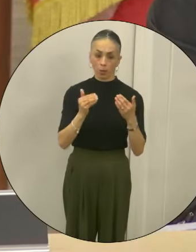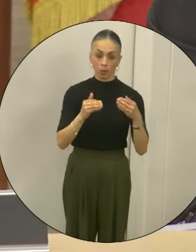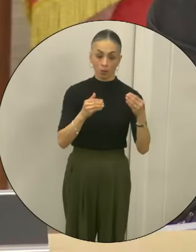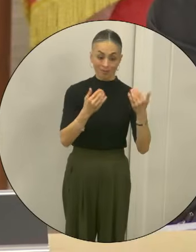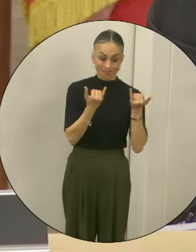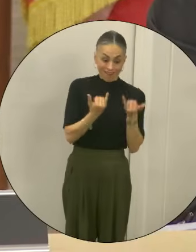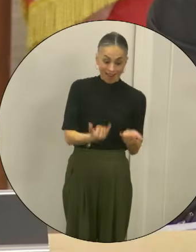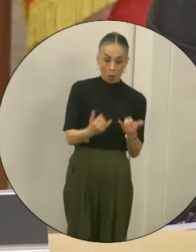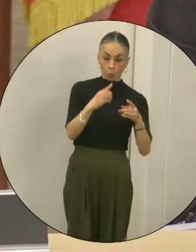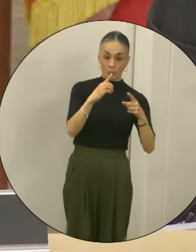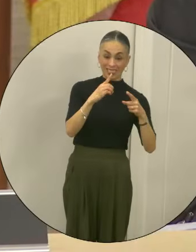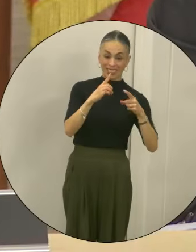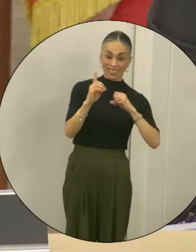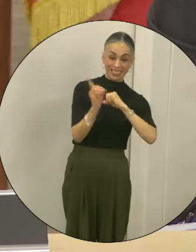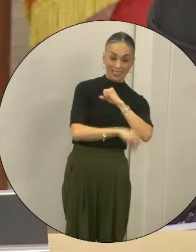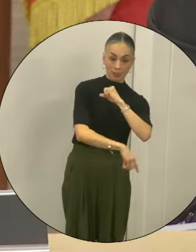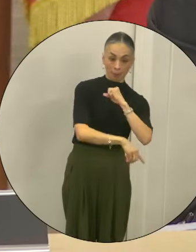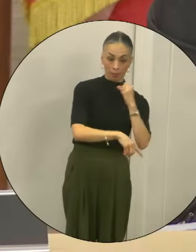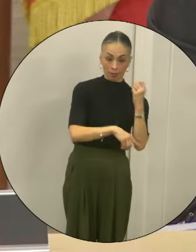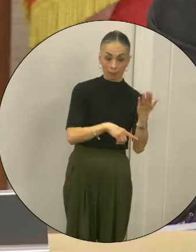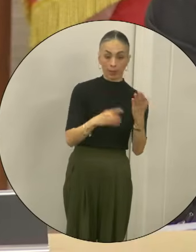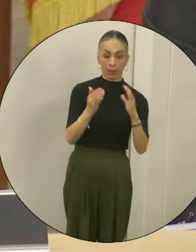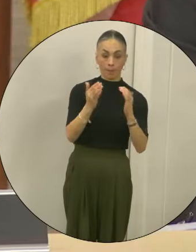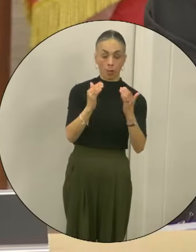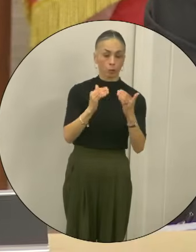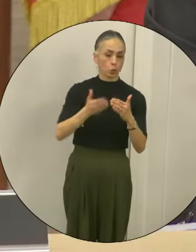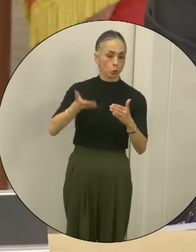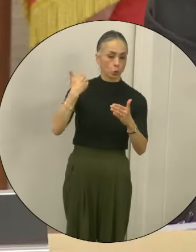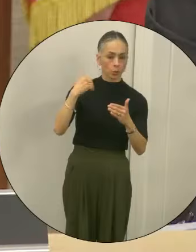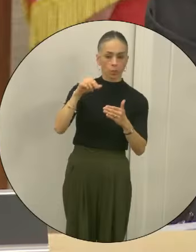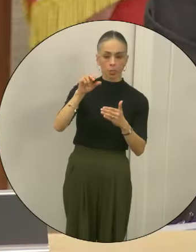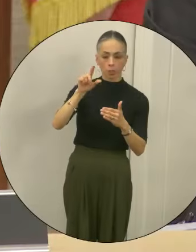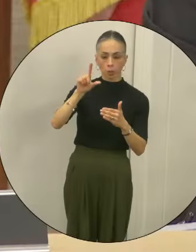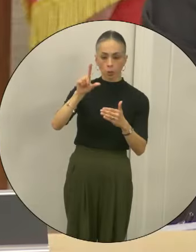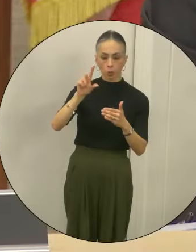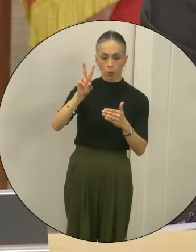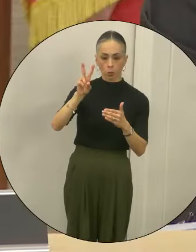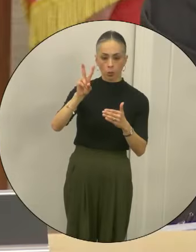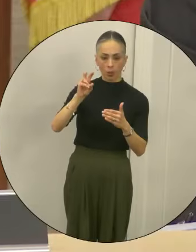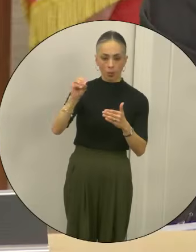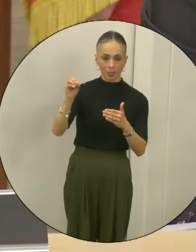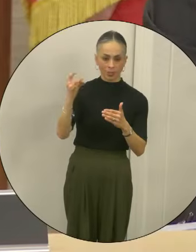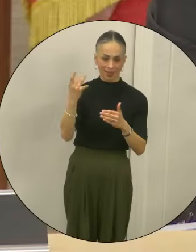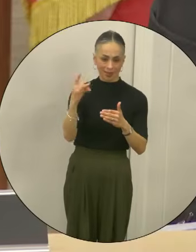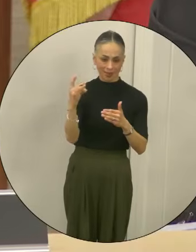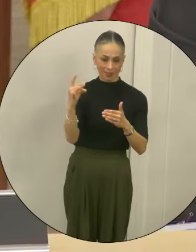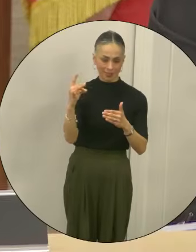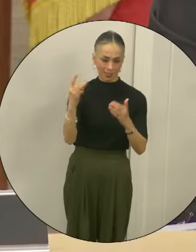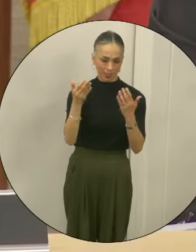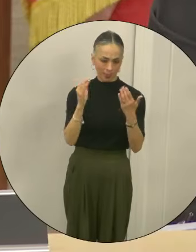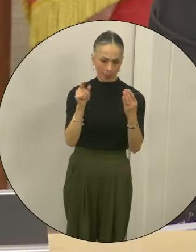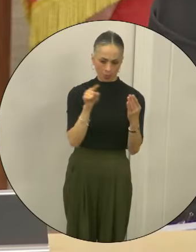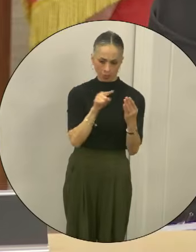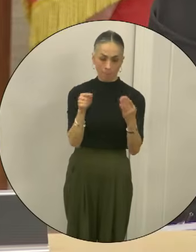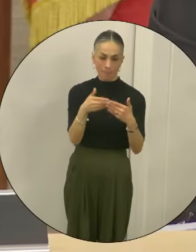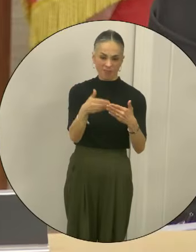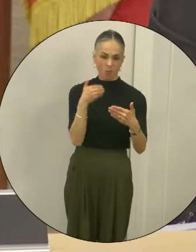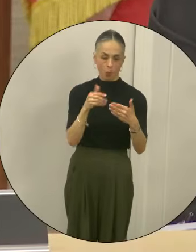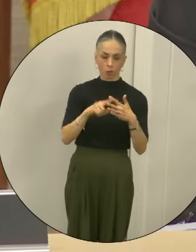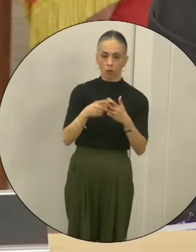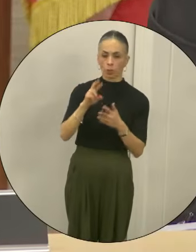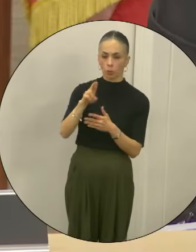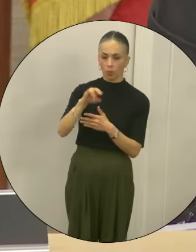with discipline as opposed to where we were in 2018 before the implementation of restorative